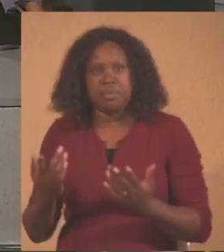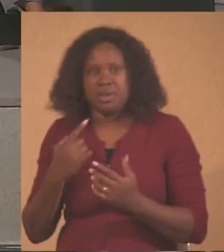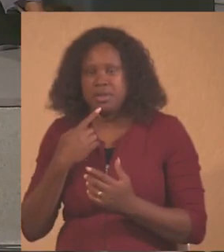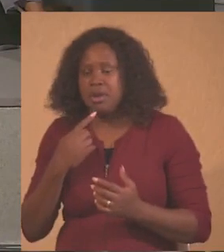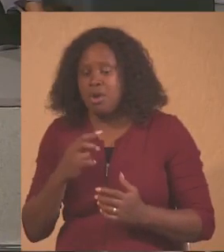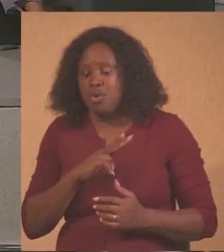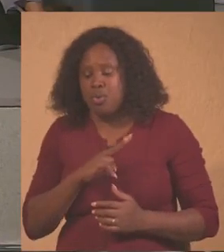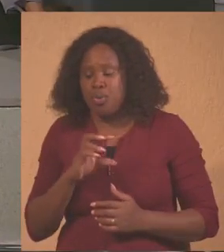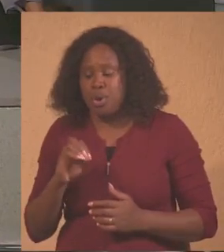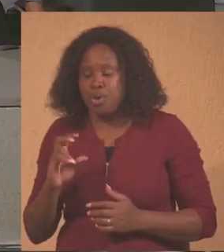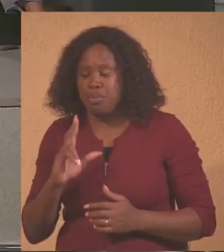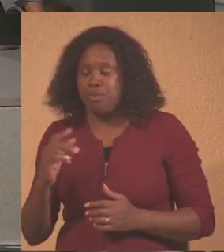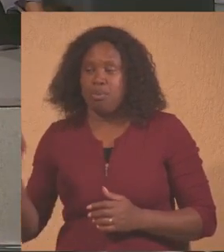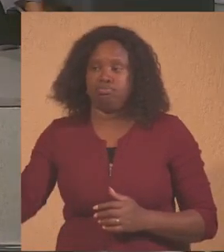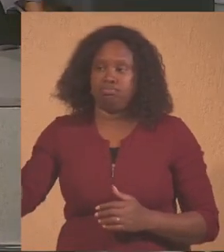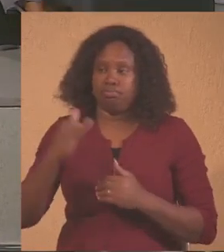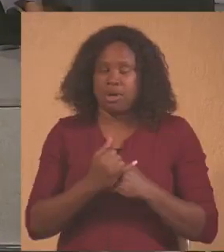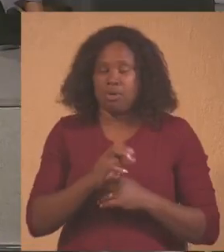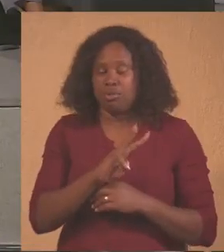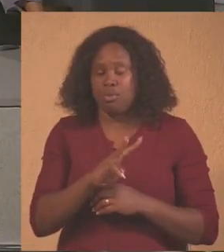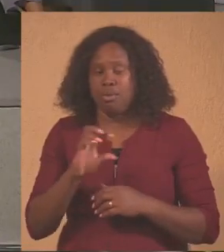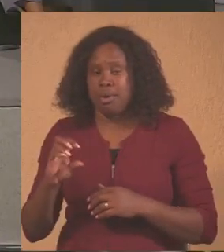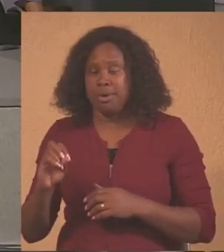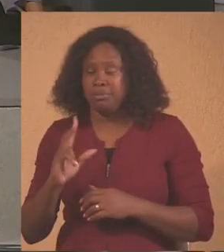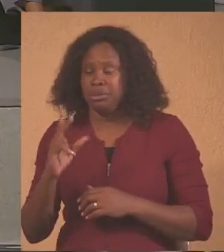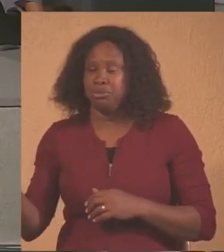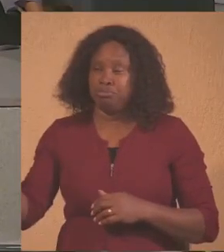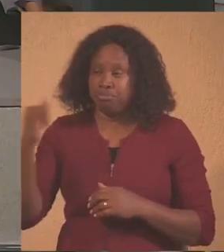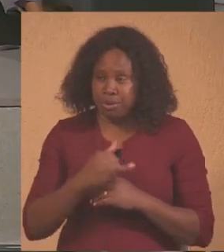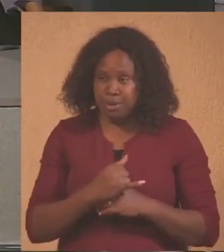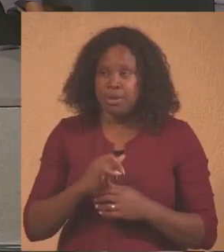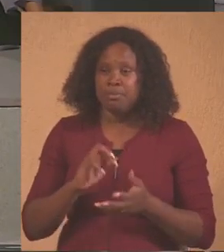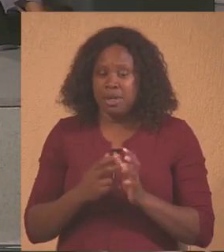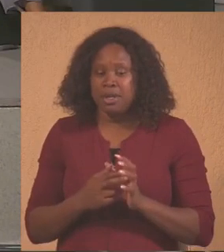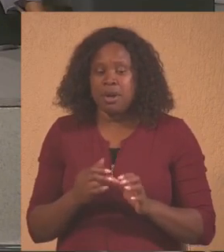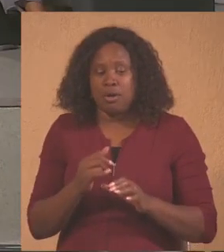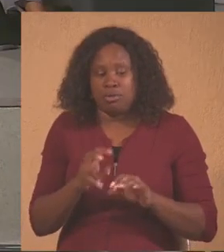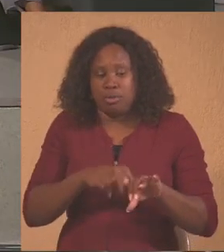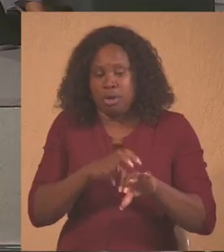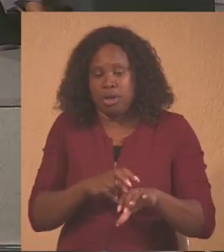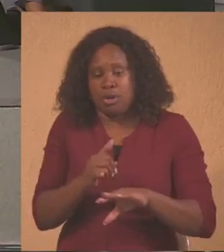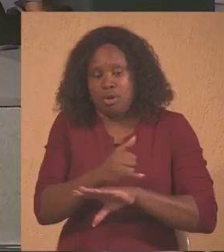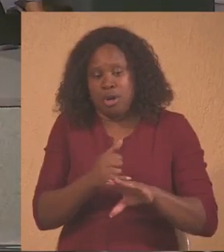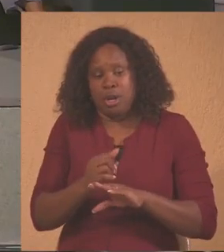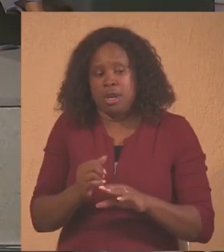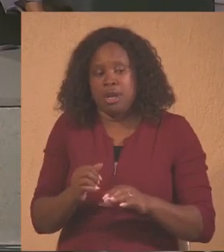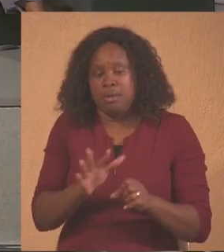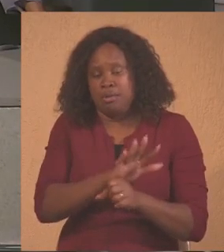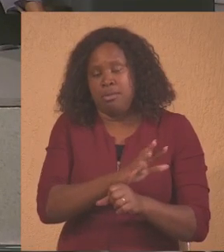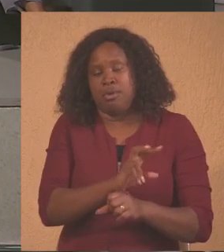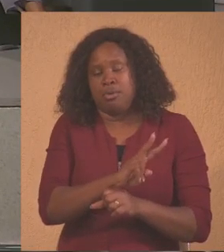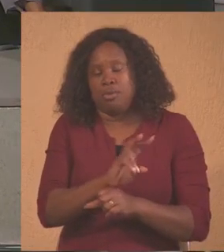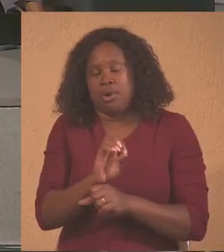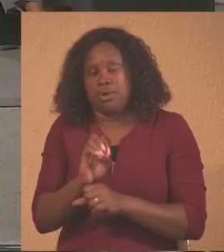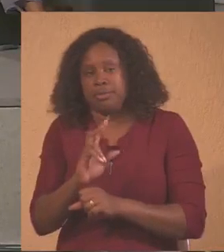then we have to make sure that 200 space is available for those people when they come